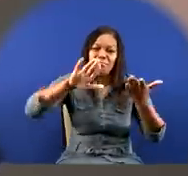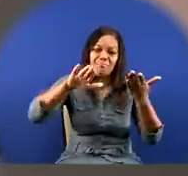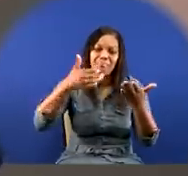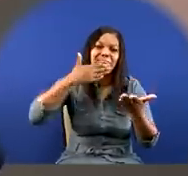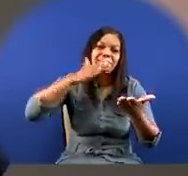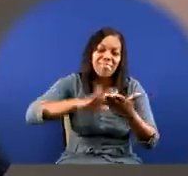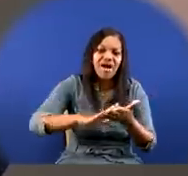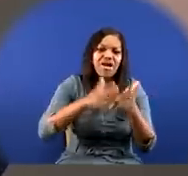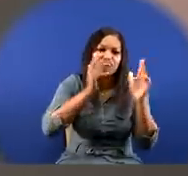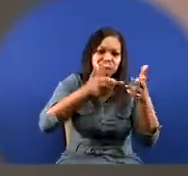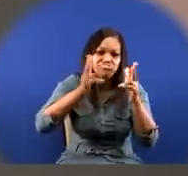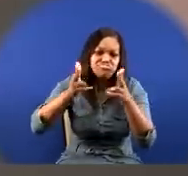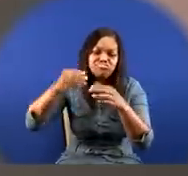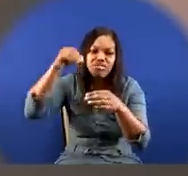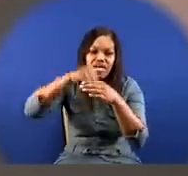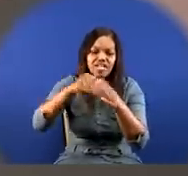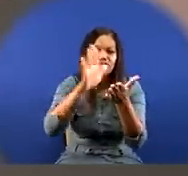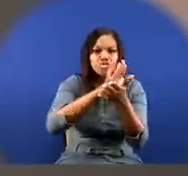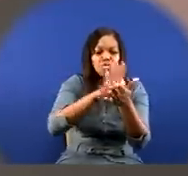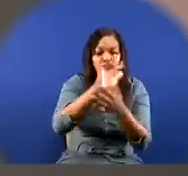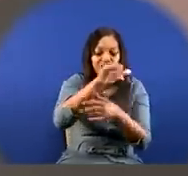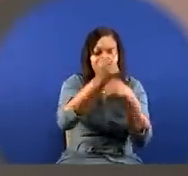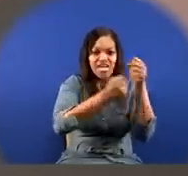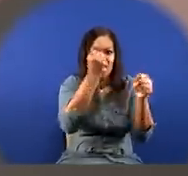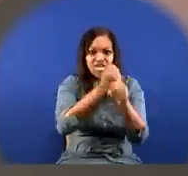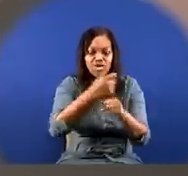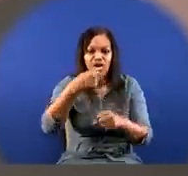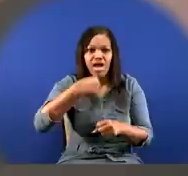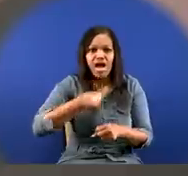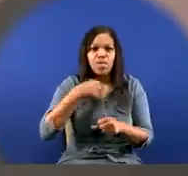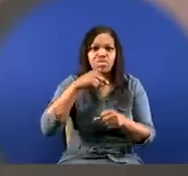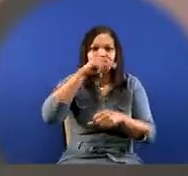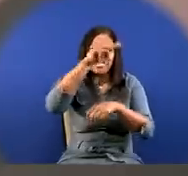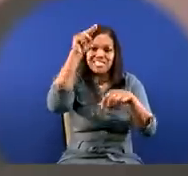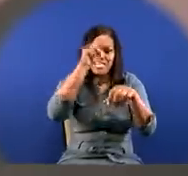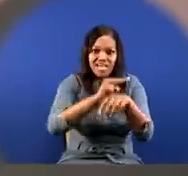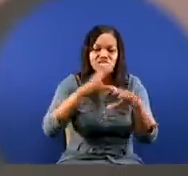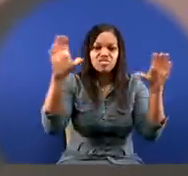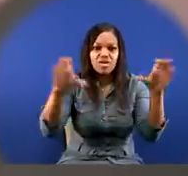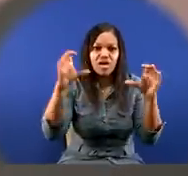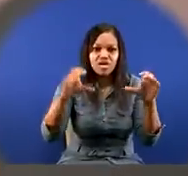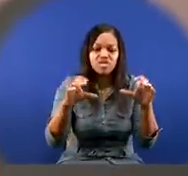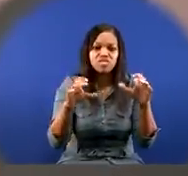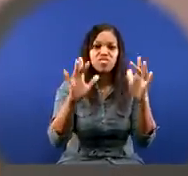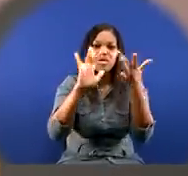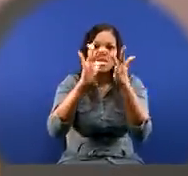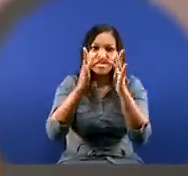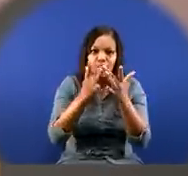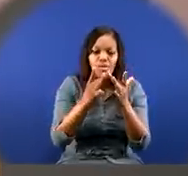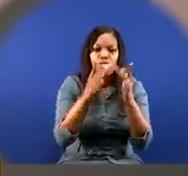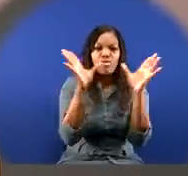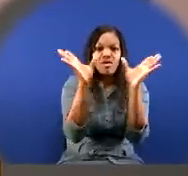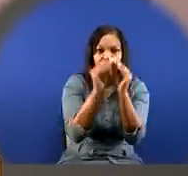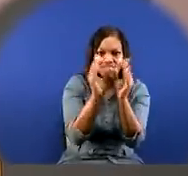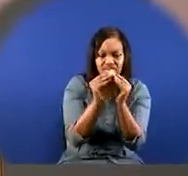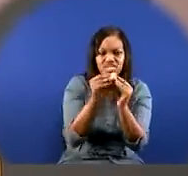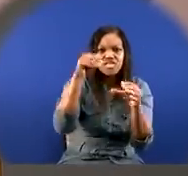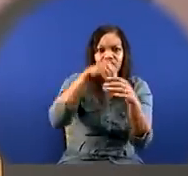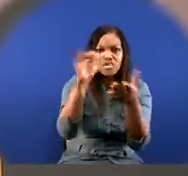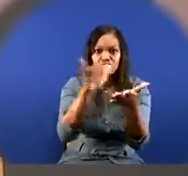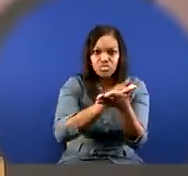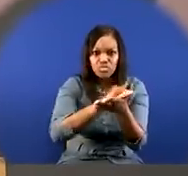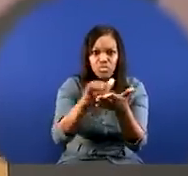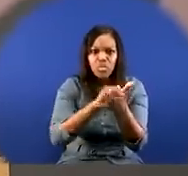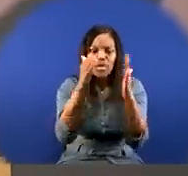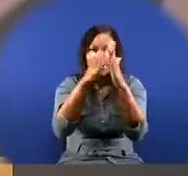high school. And that year, I was at the National Action Network Convention in New York